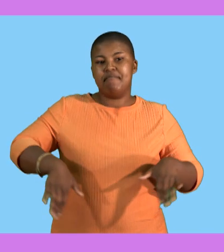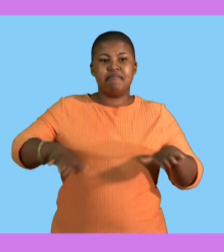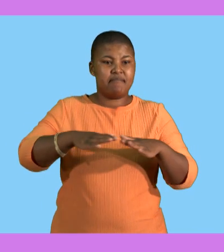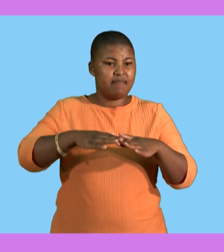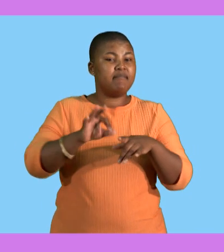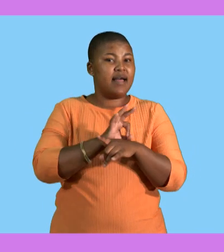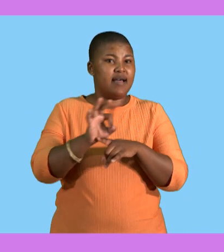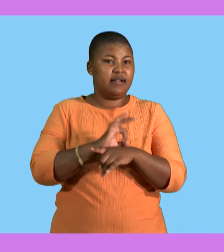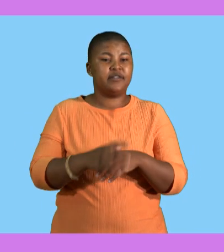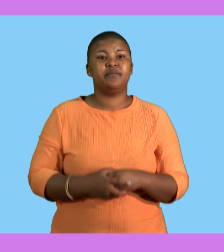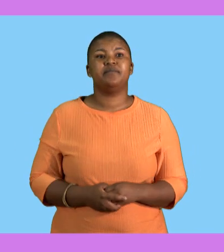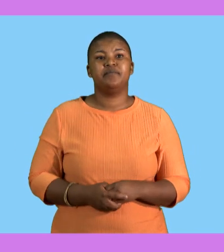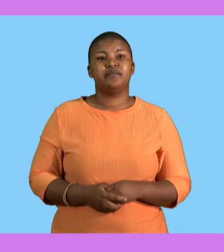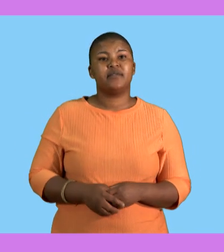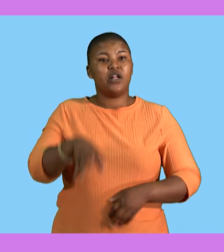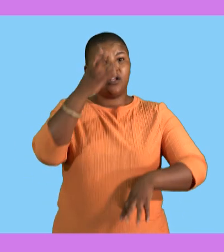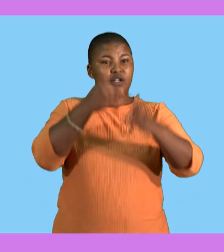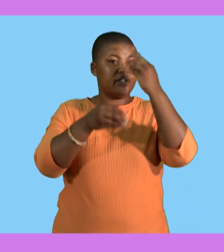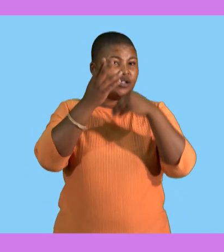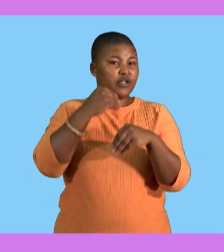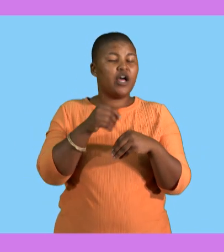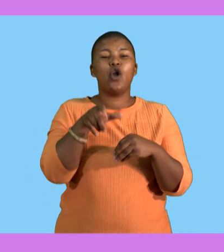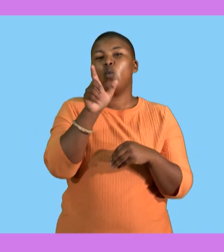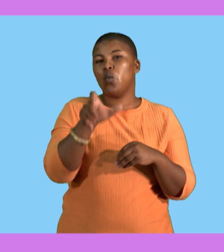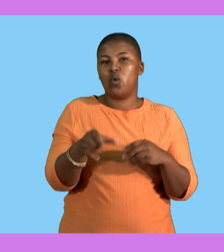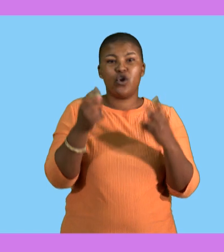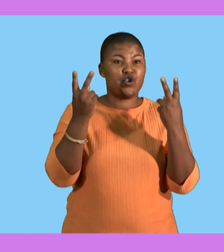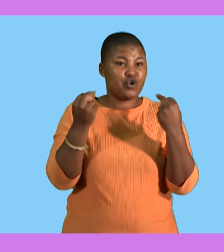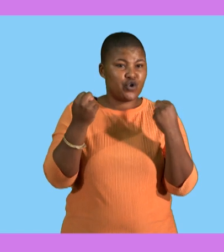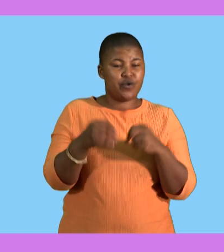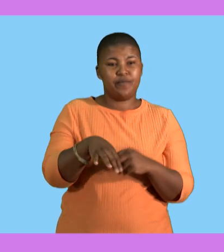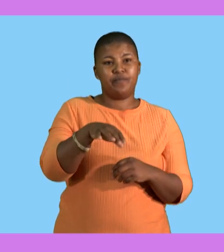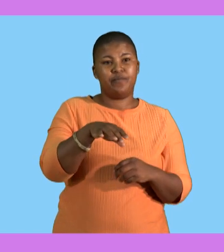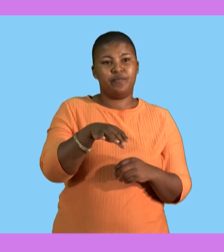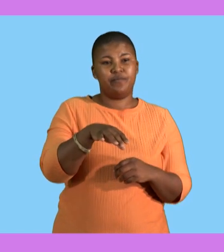We learned the new words, elevation plan.